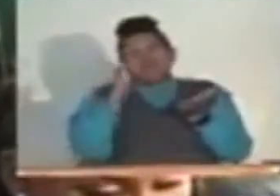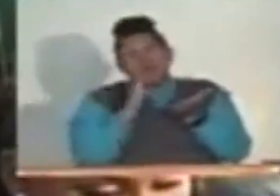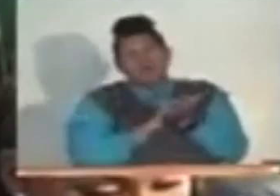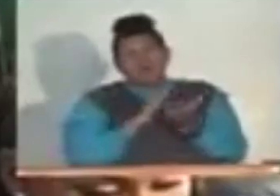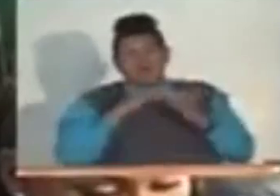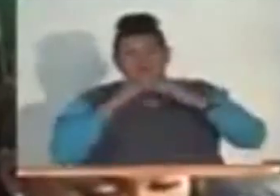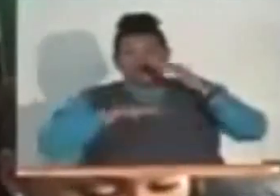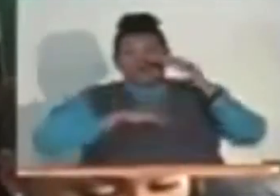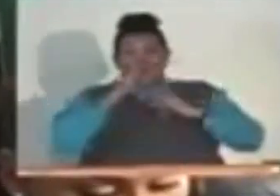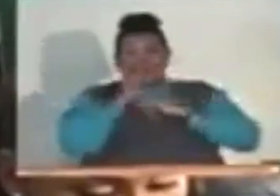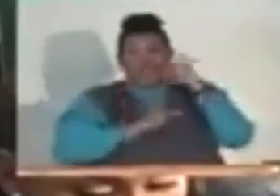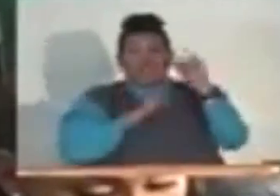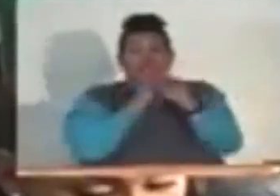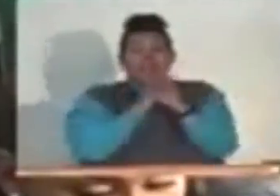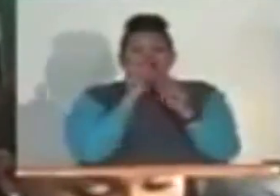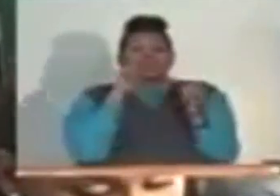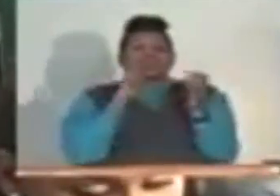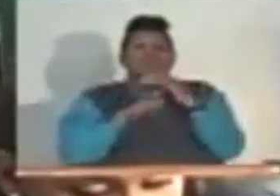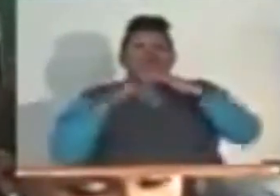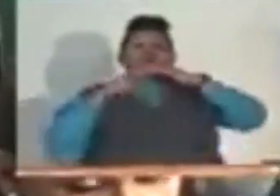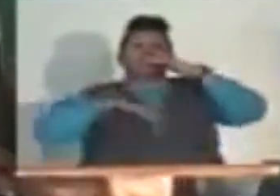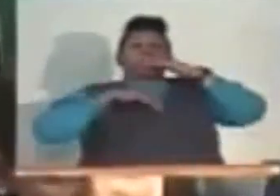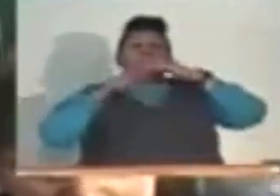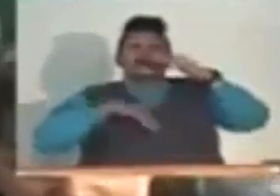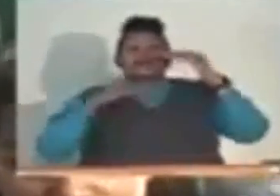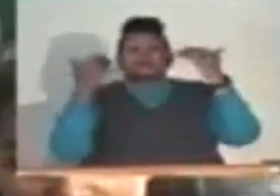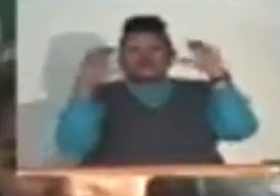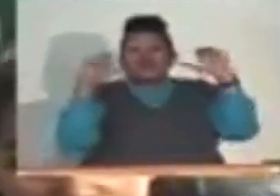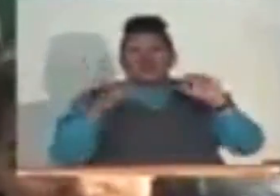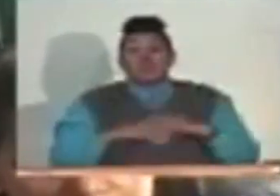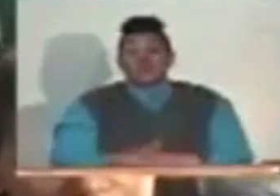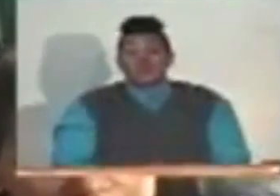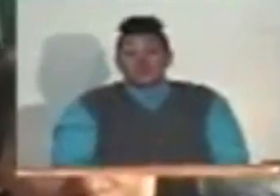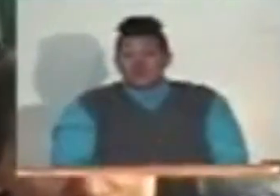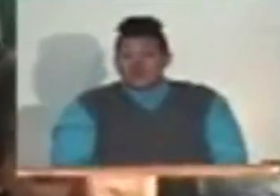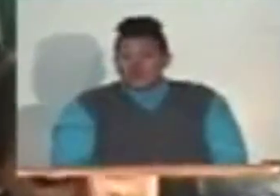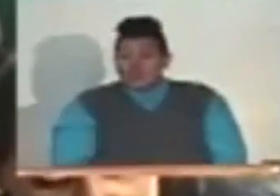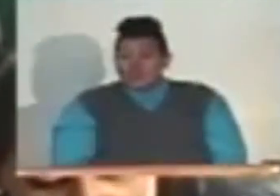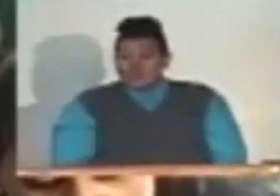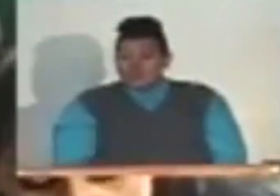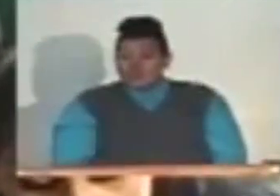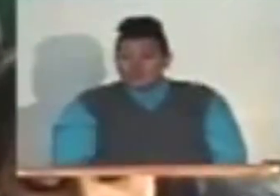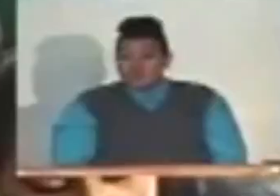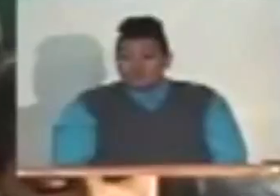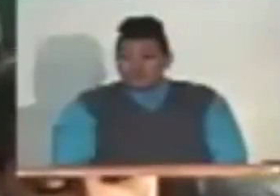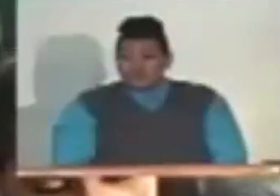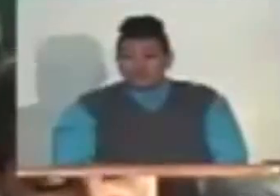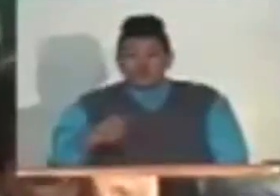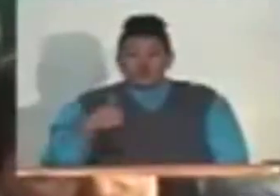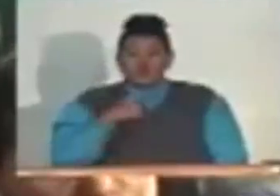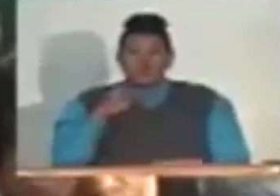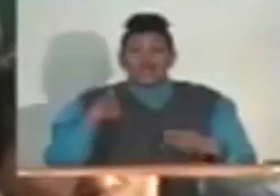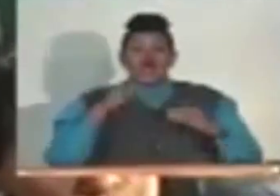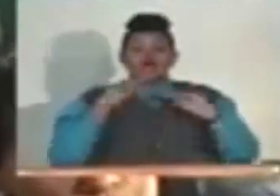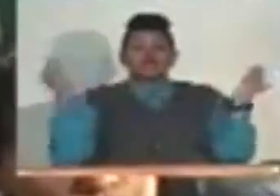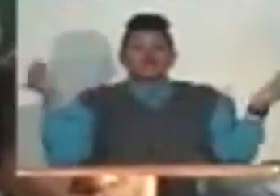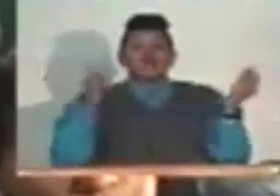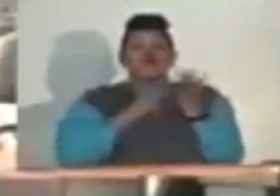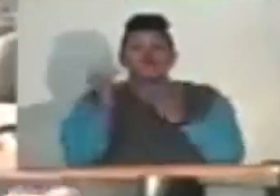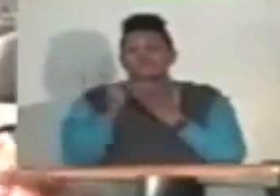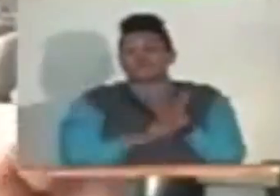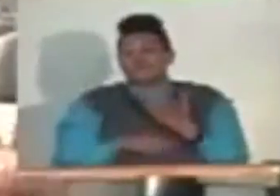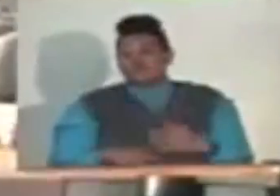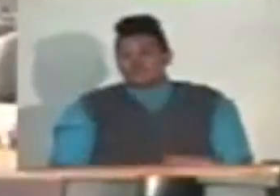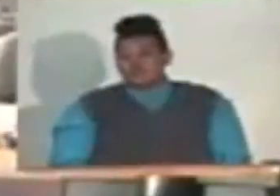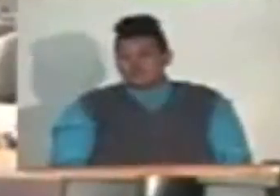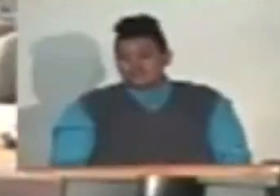internationally recognized minimum levels. No contracts, we had no program. That's what we were.